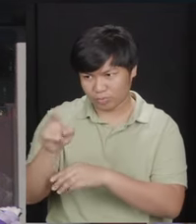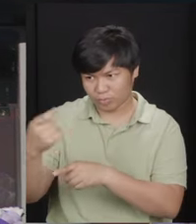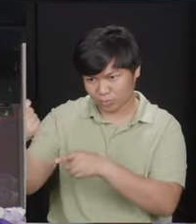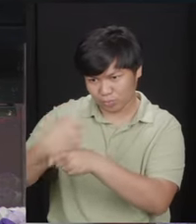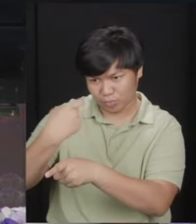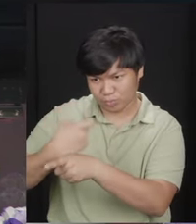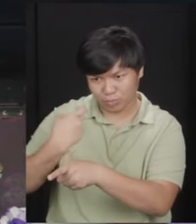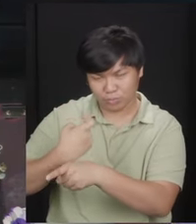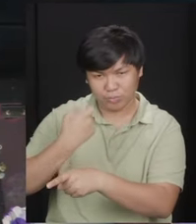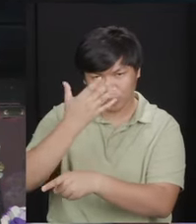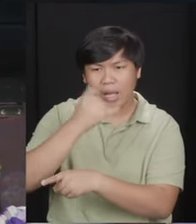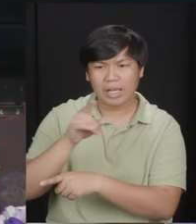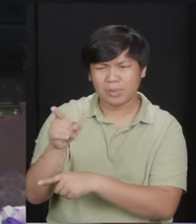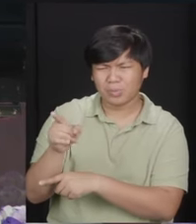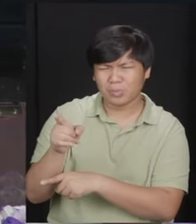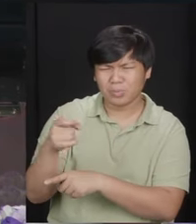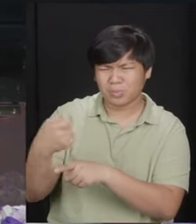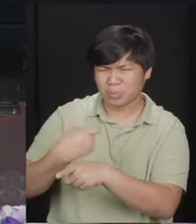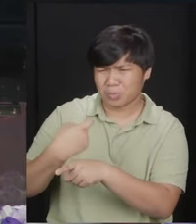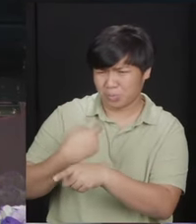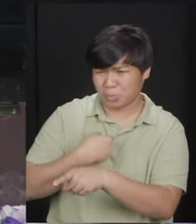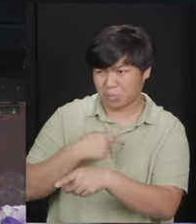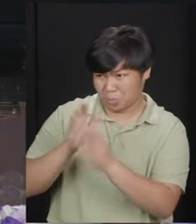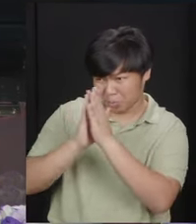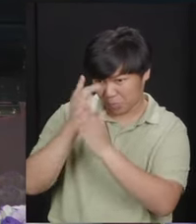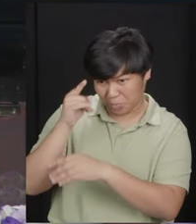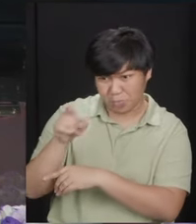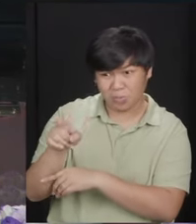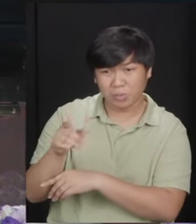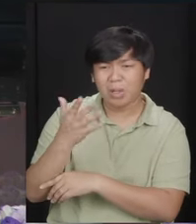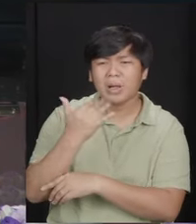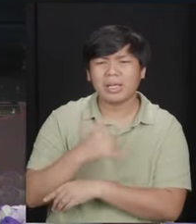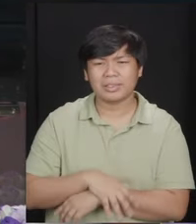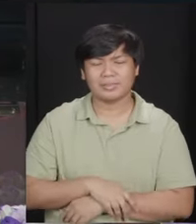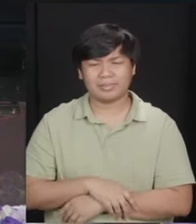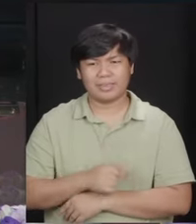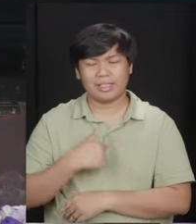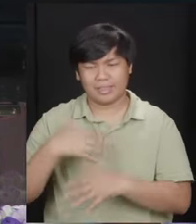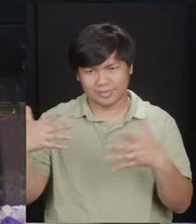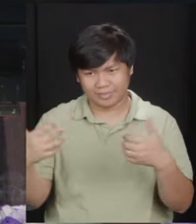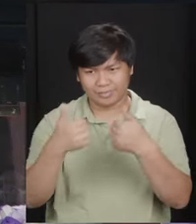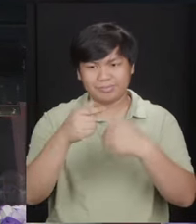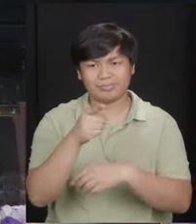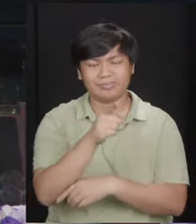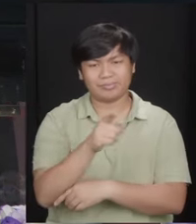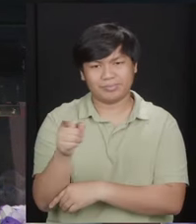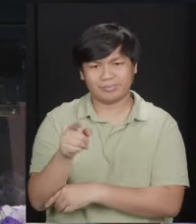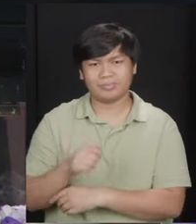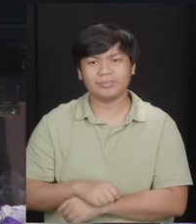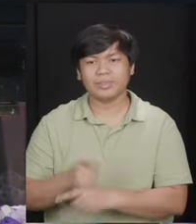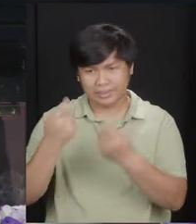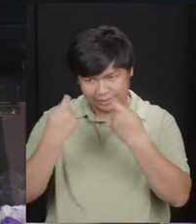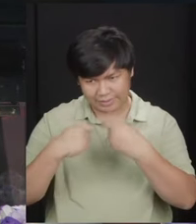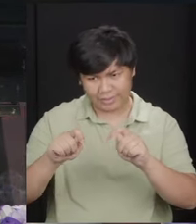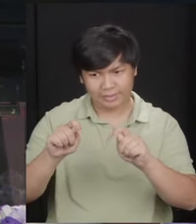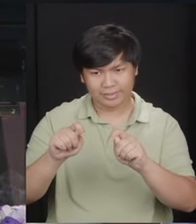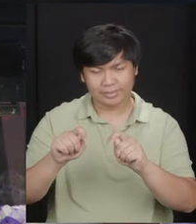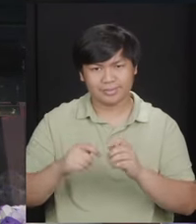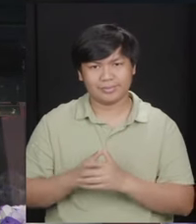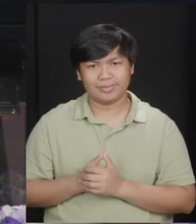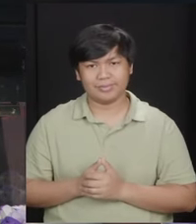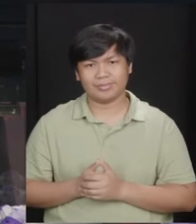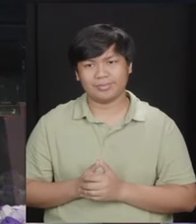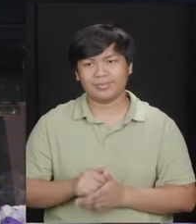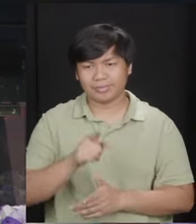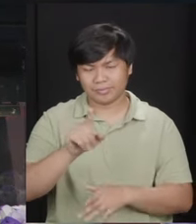who mistreats you? If you've not done this before, I challenge you to try it.